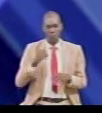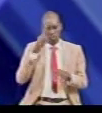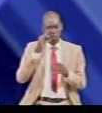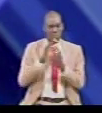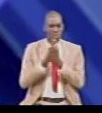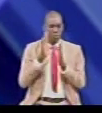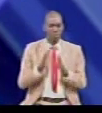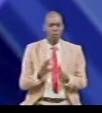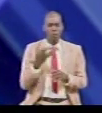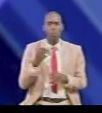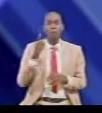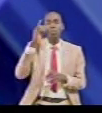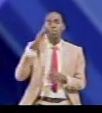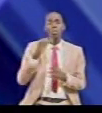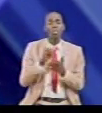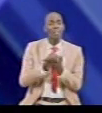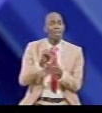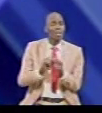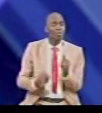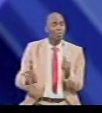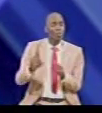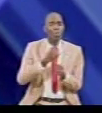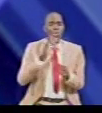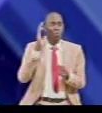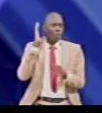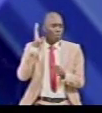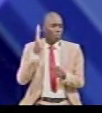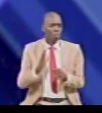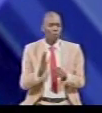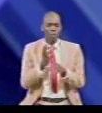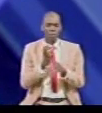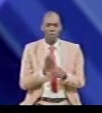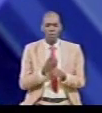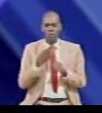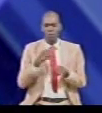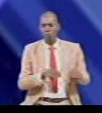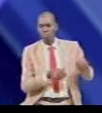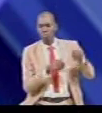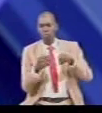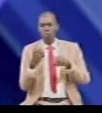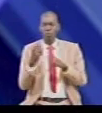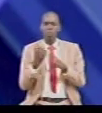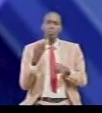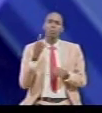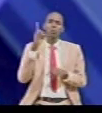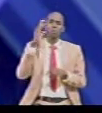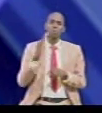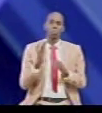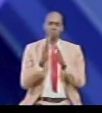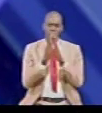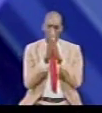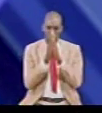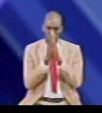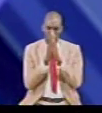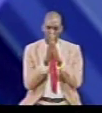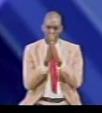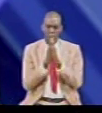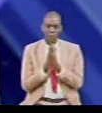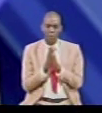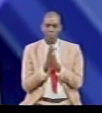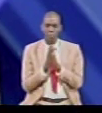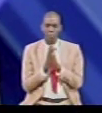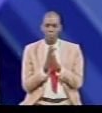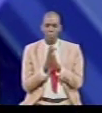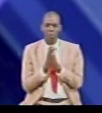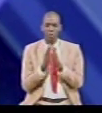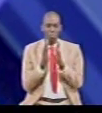open and the blessing of God will come upon our life in Jesus' name. I want us to pray. We'll not just come